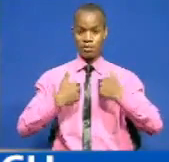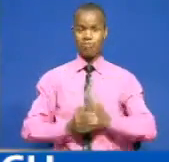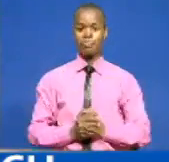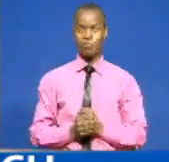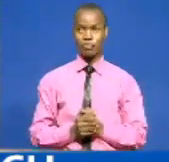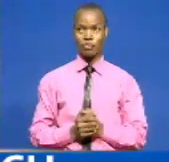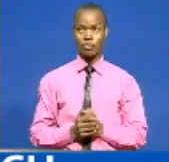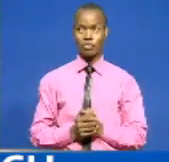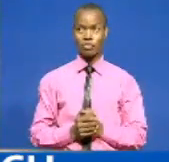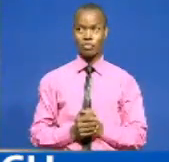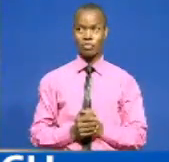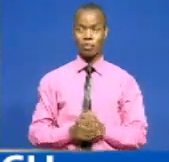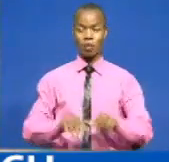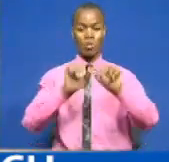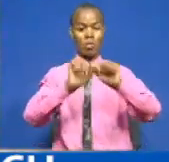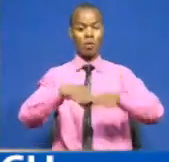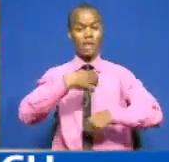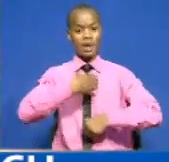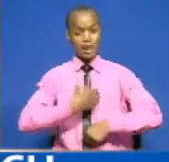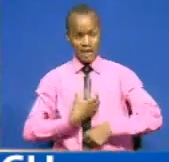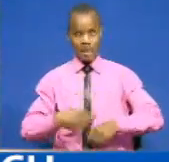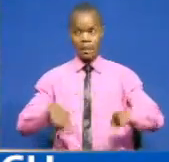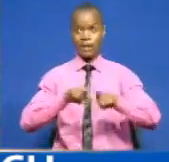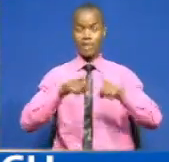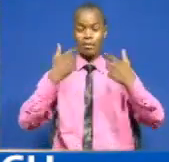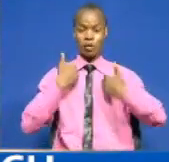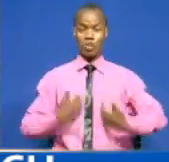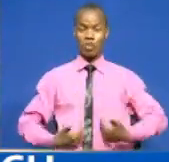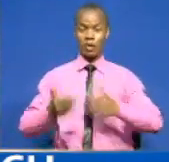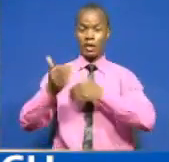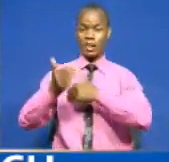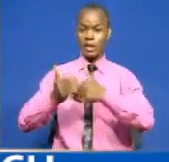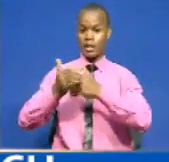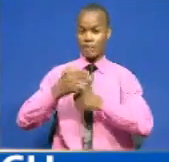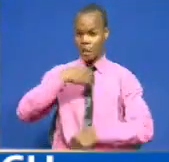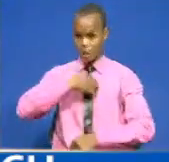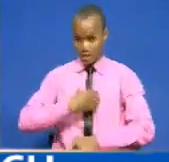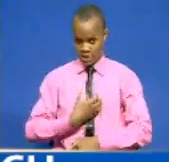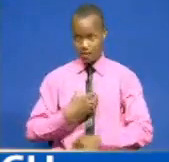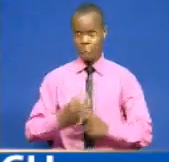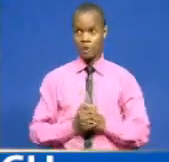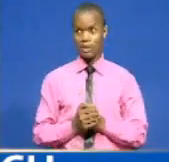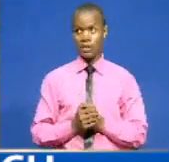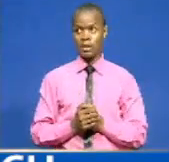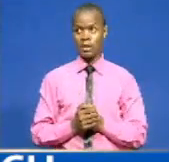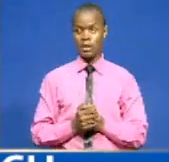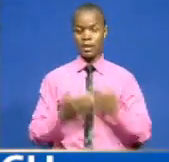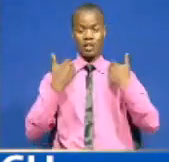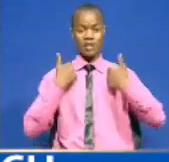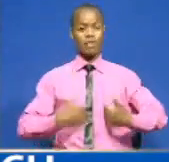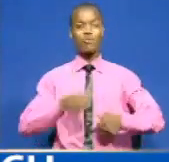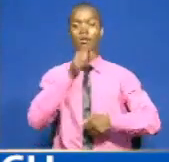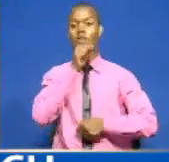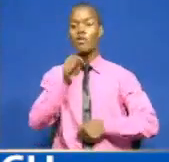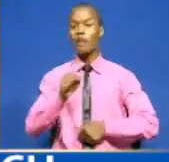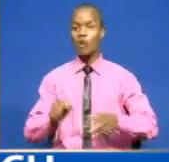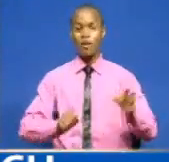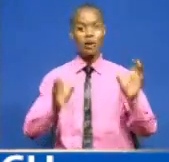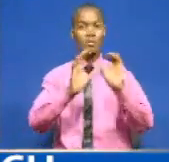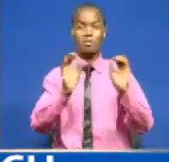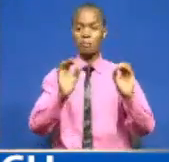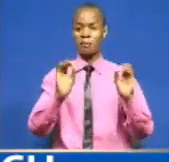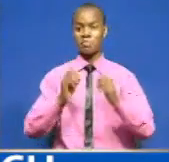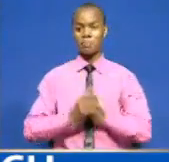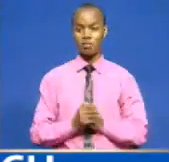to go into retirement. Unaona hata mimi sasa mimi nataka kwenda retirement. Na sija mimi sio mzee sana.